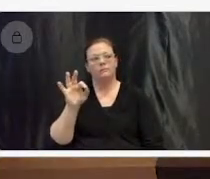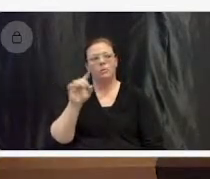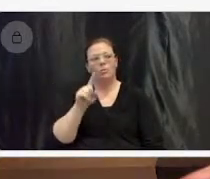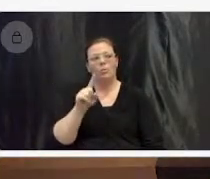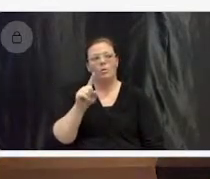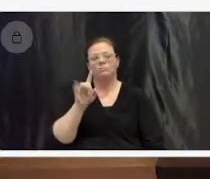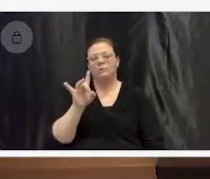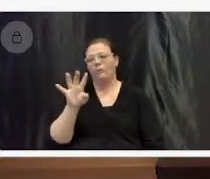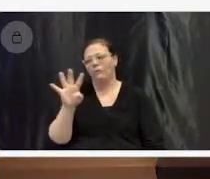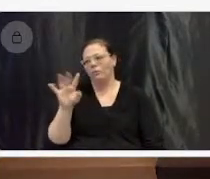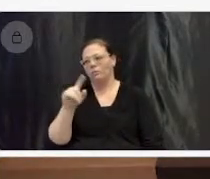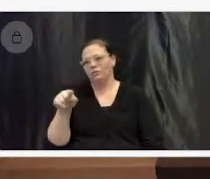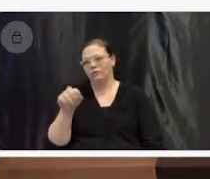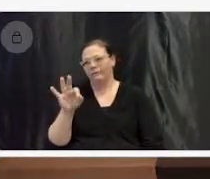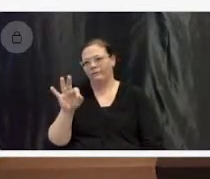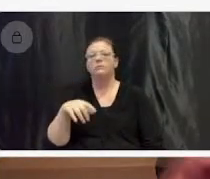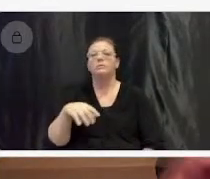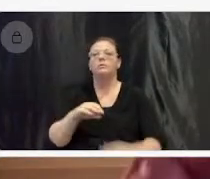Item 1,